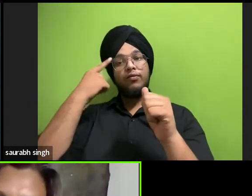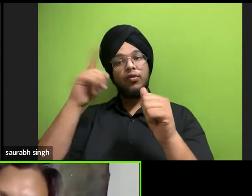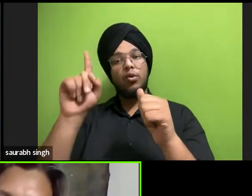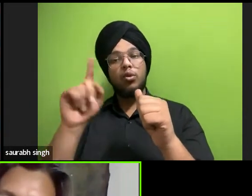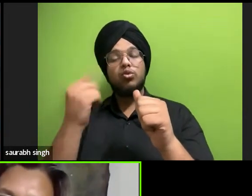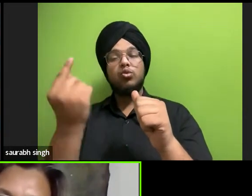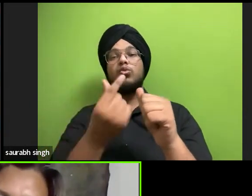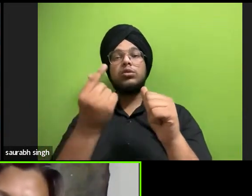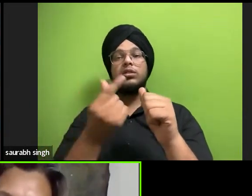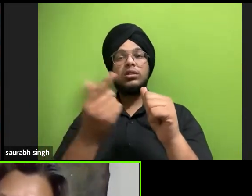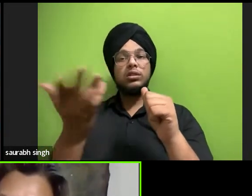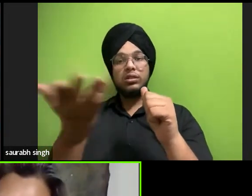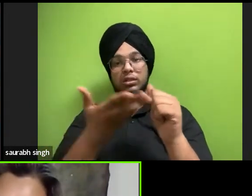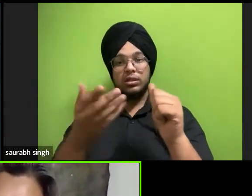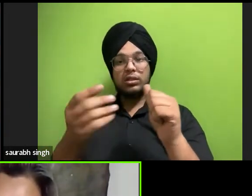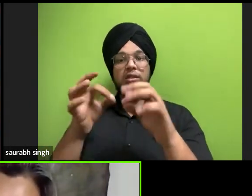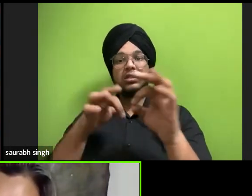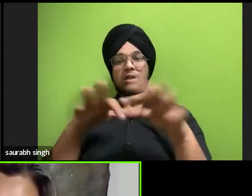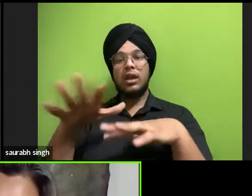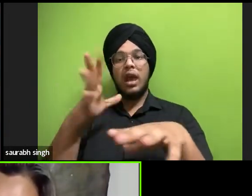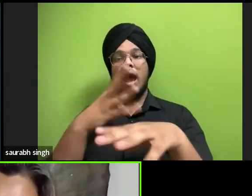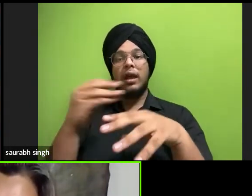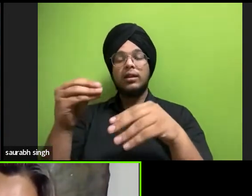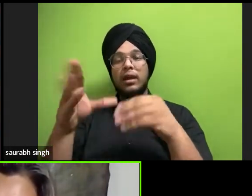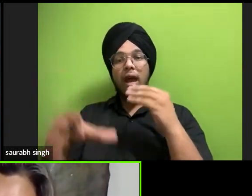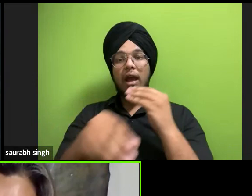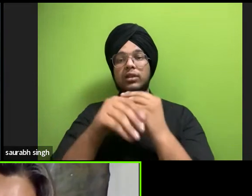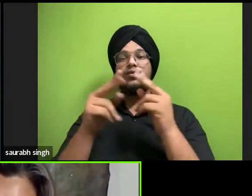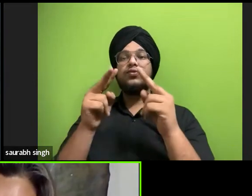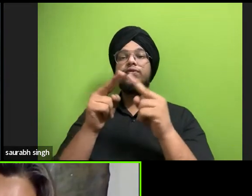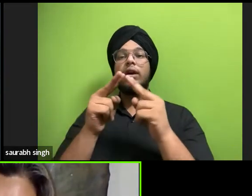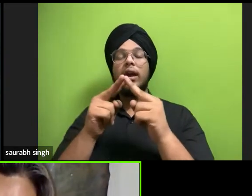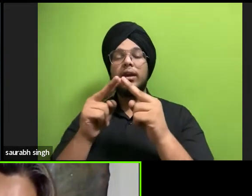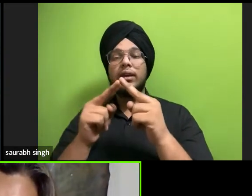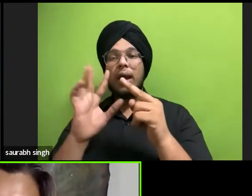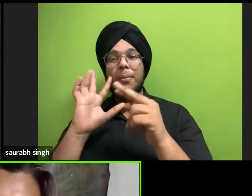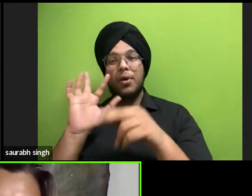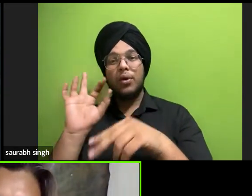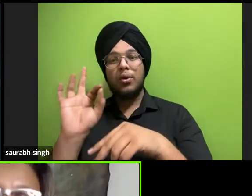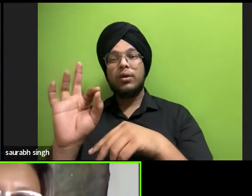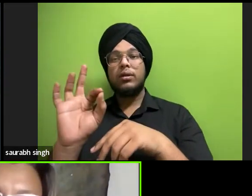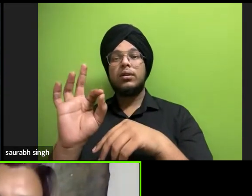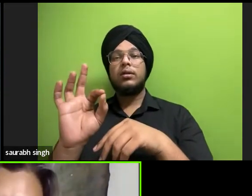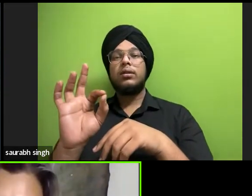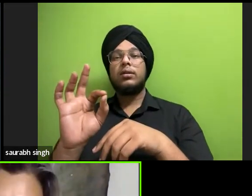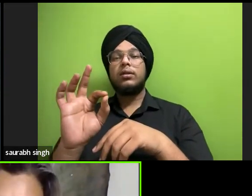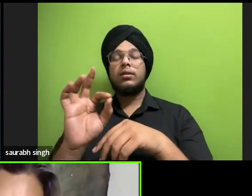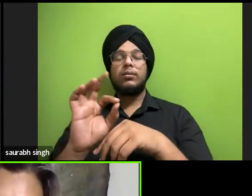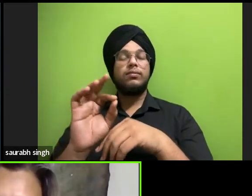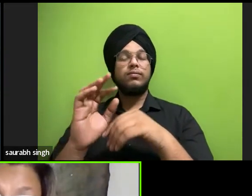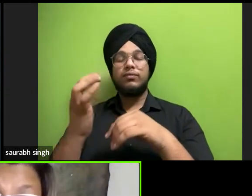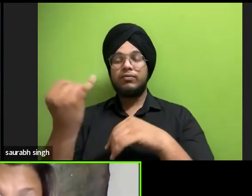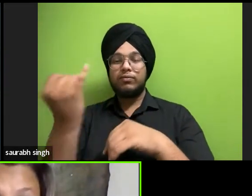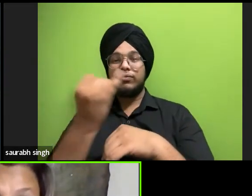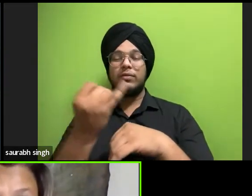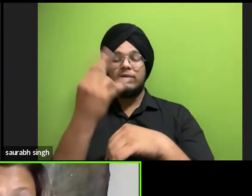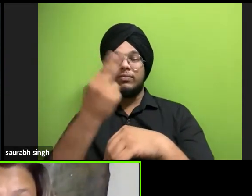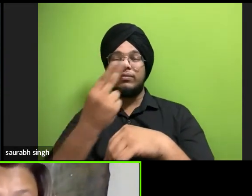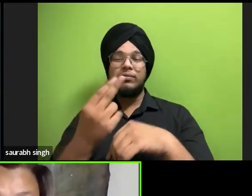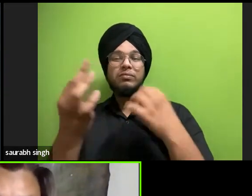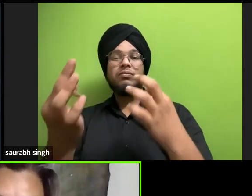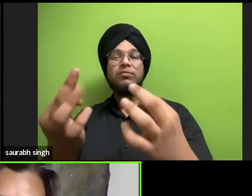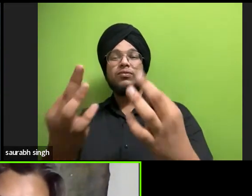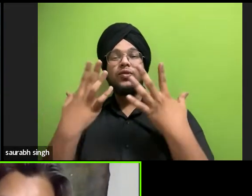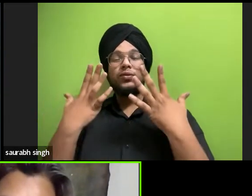use, you know, in the city. And it's added a really important creative cultural element to all of these other